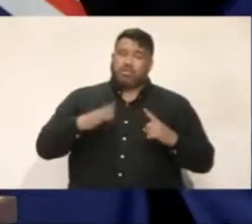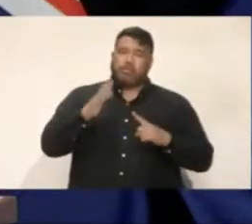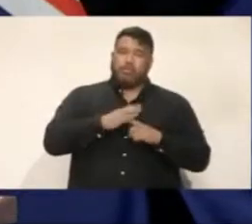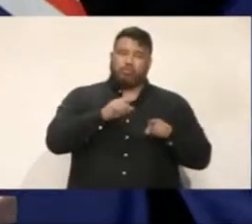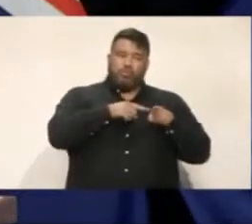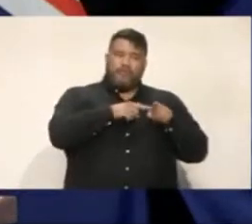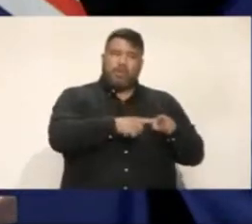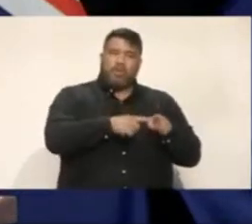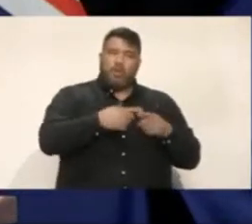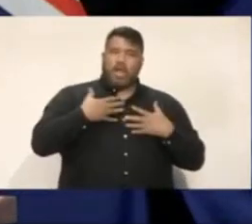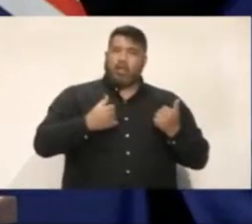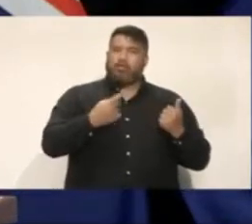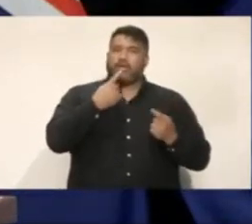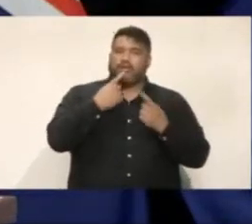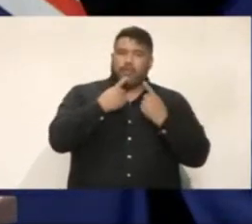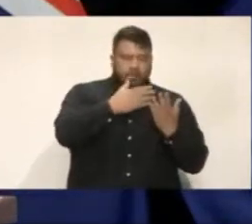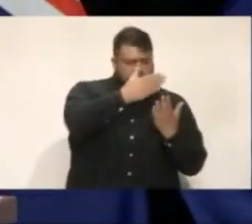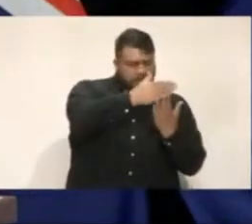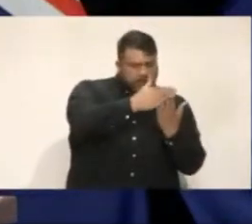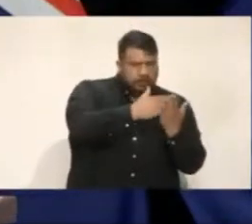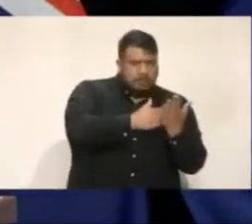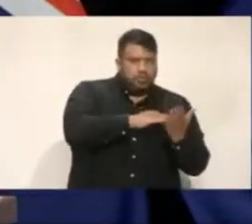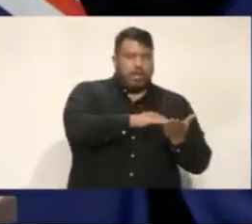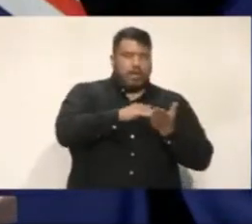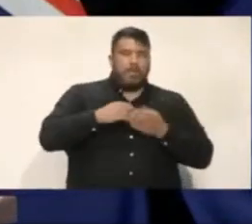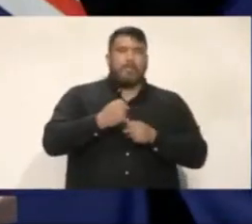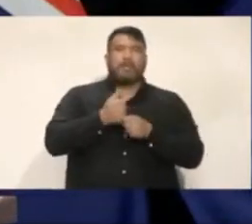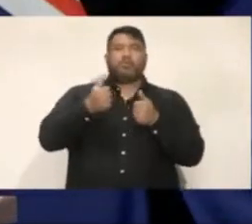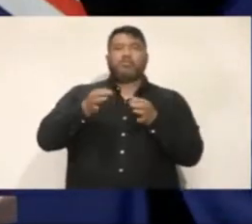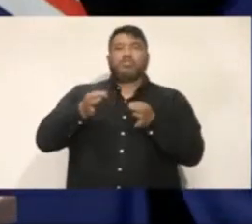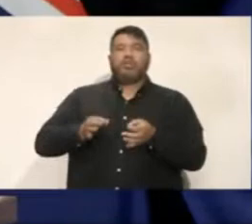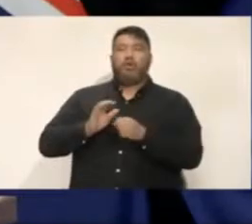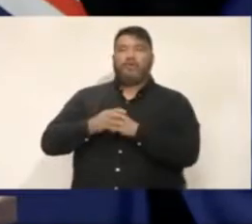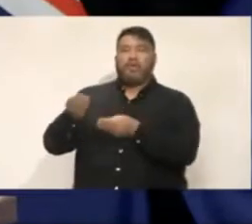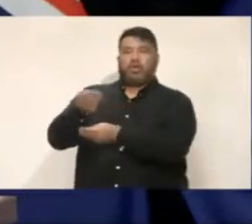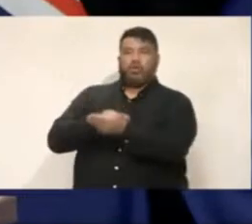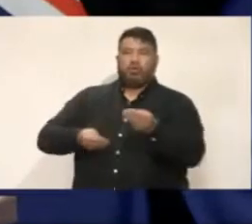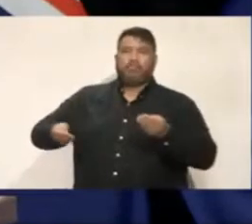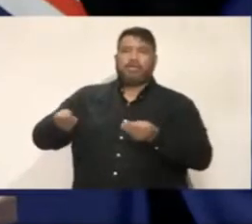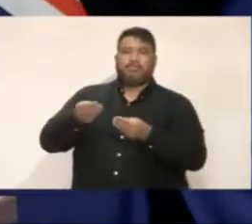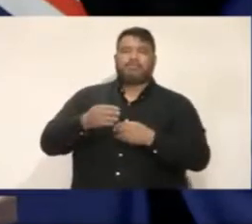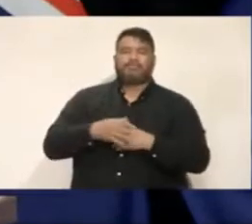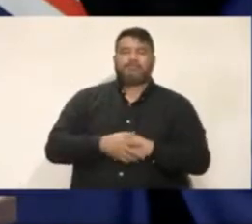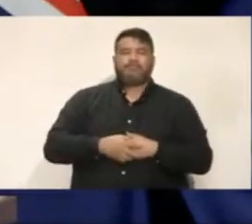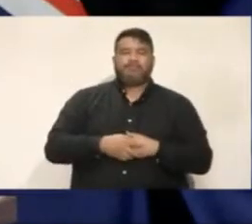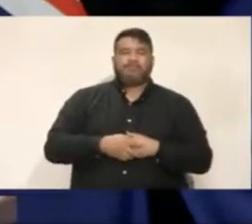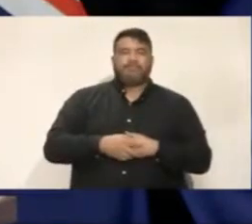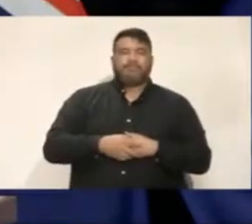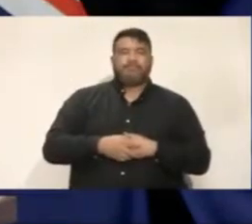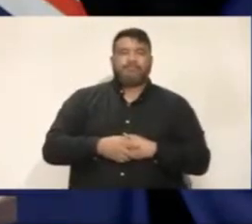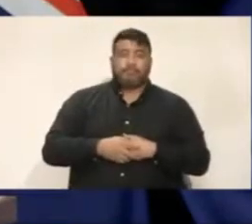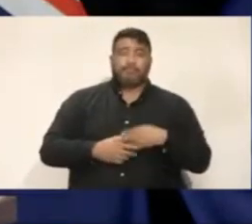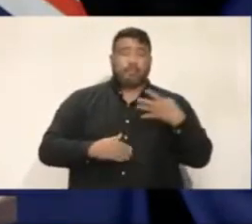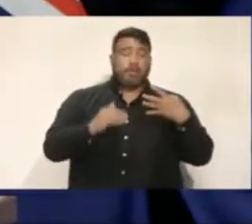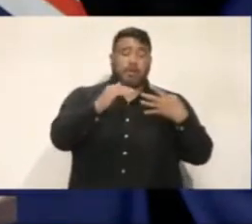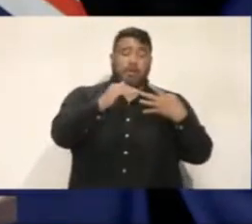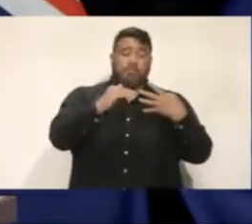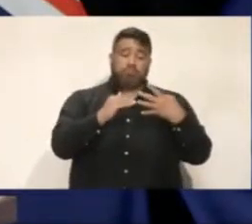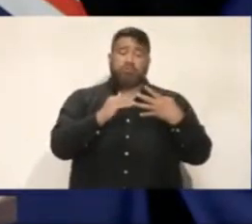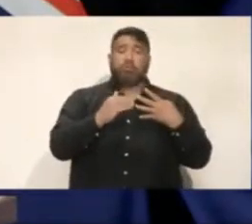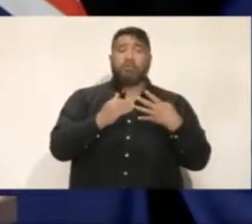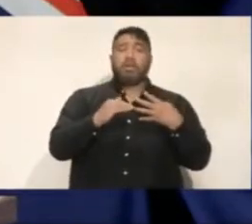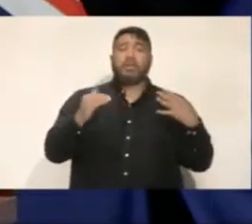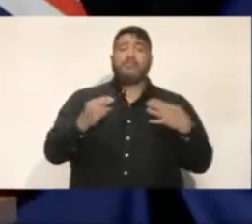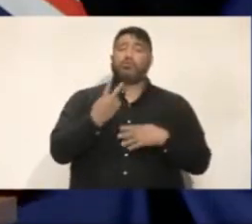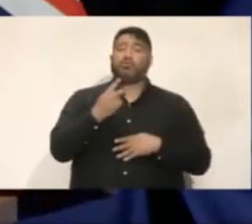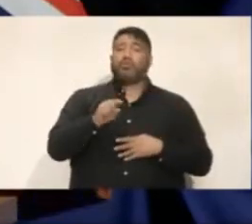us. While I mentioned that we have not had any unlinked cases while we have been at level 2.5 in Auckland,